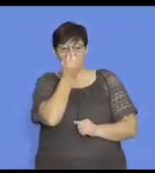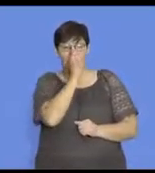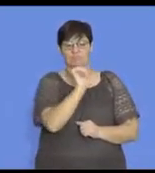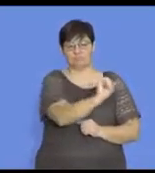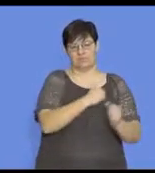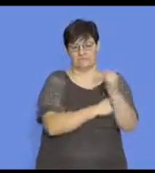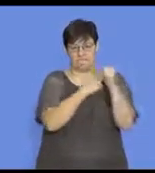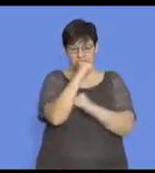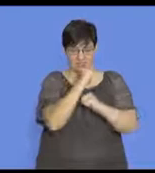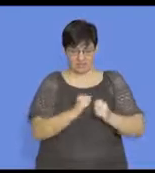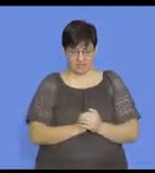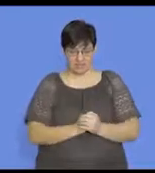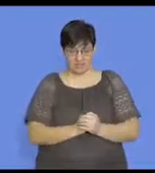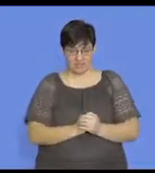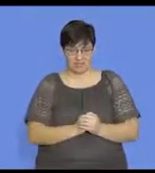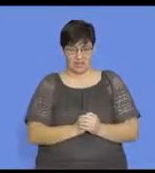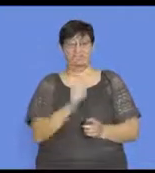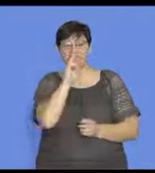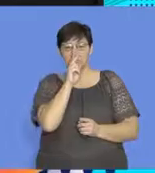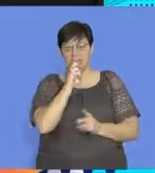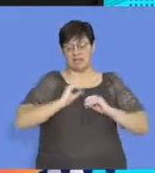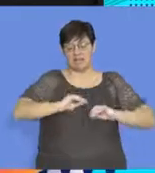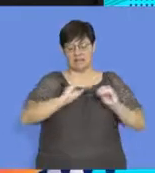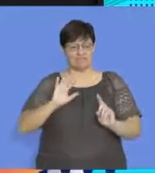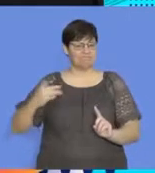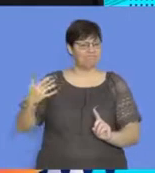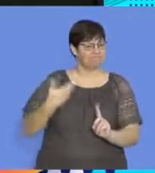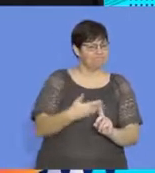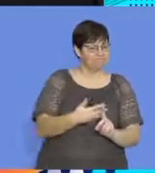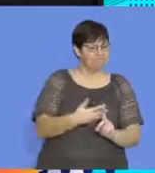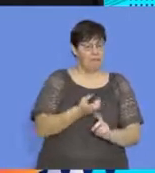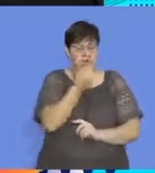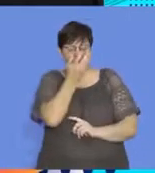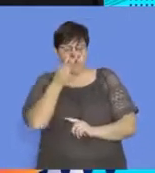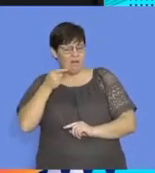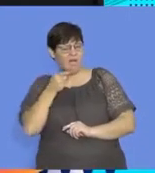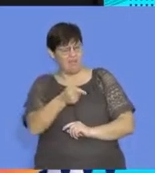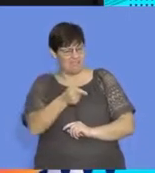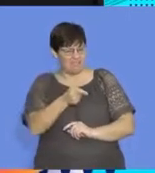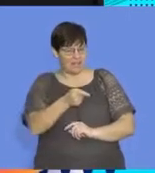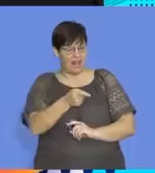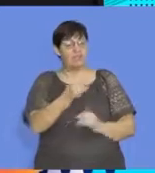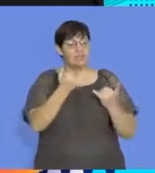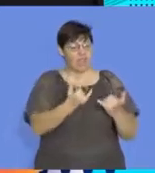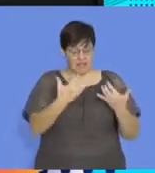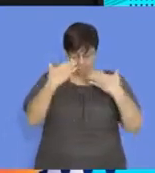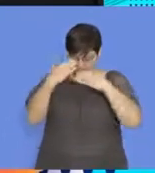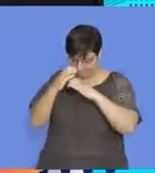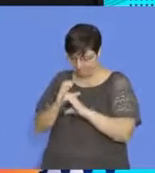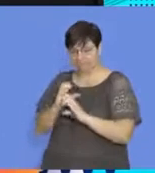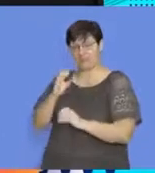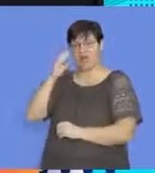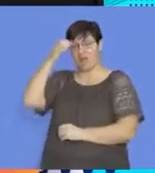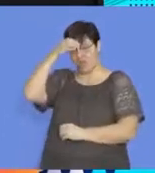flower. Throughout the lessons you would have seen I've often referred to the flower. Today we're actually going to look at the concept of